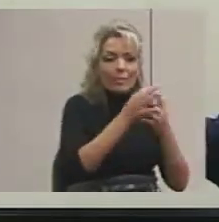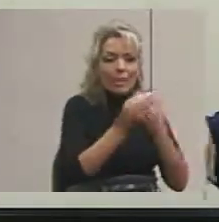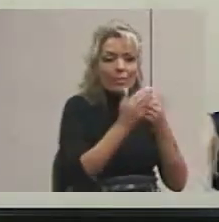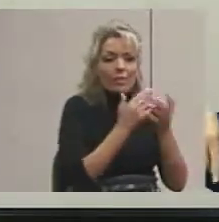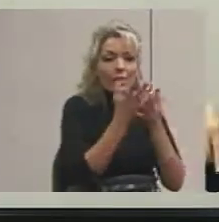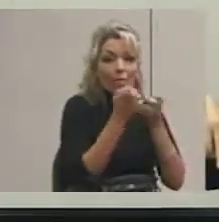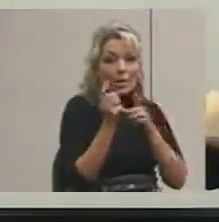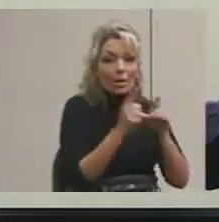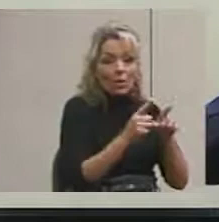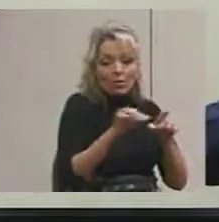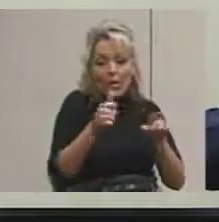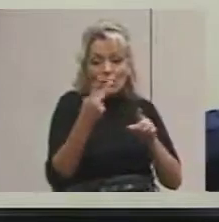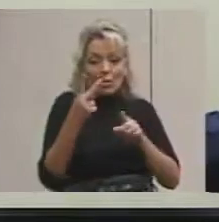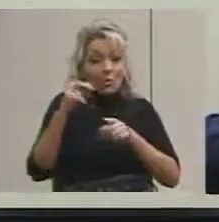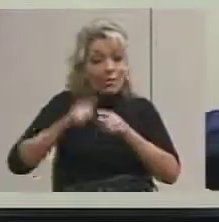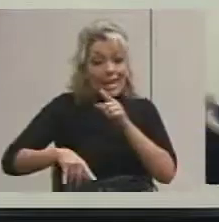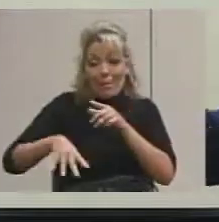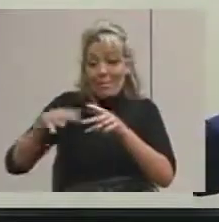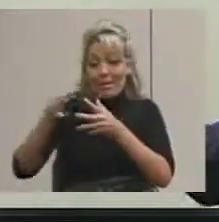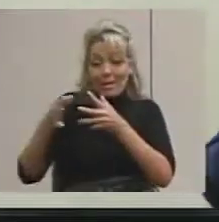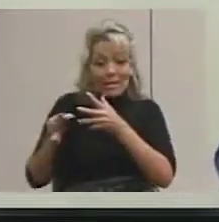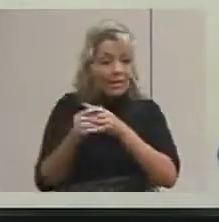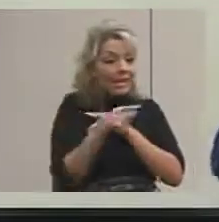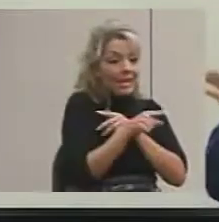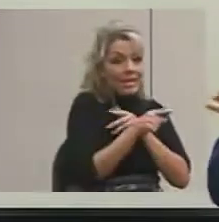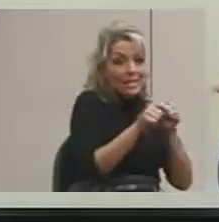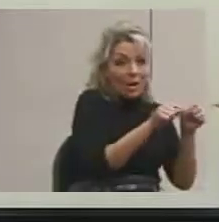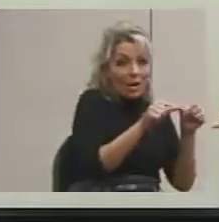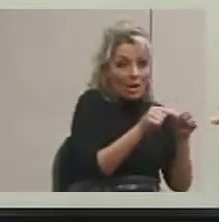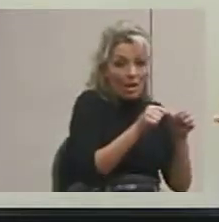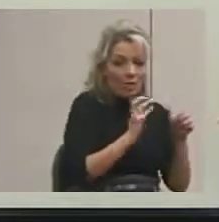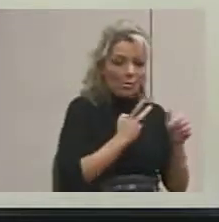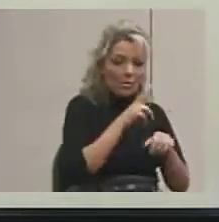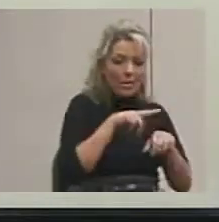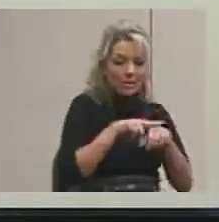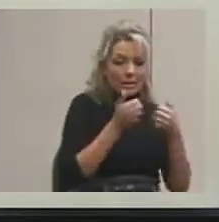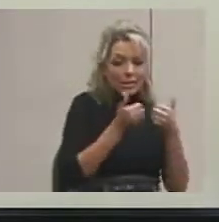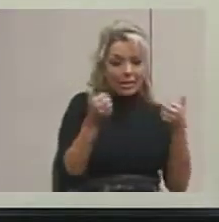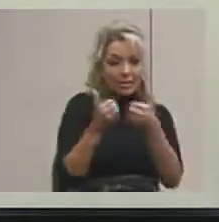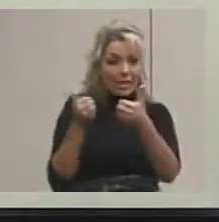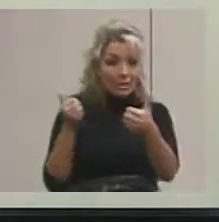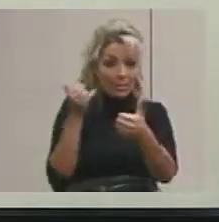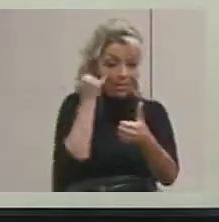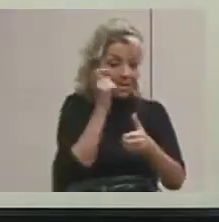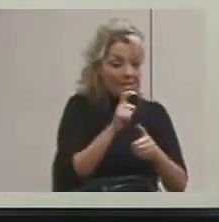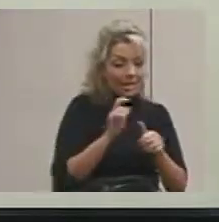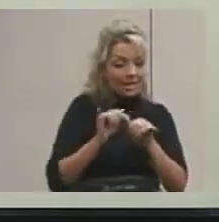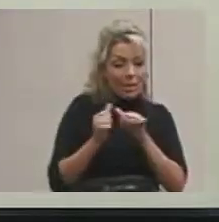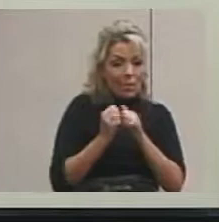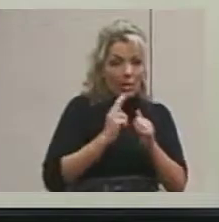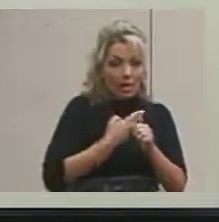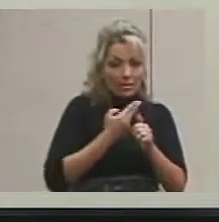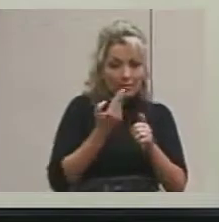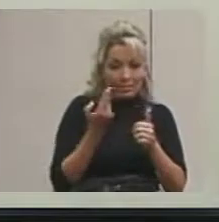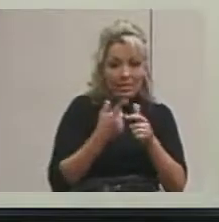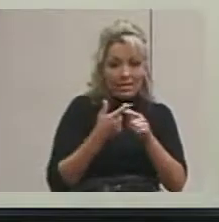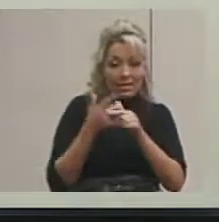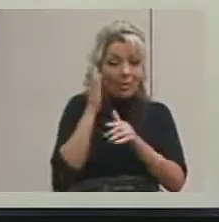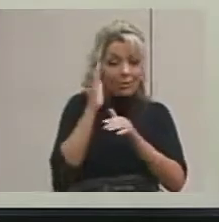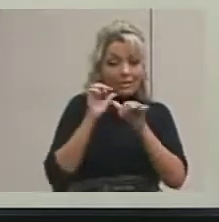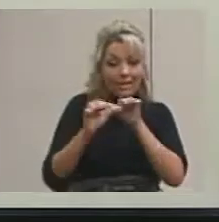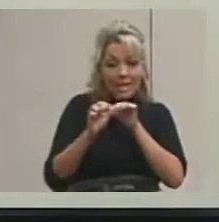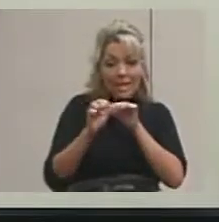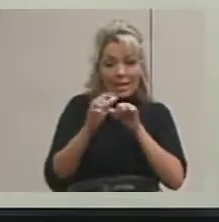pick that spot. So we were kind of naturally segregating them unless they needed to be with us because they weren't doing well in a class, but then they were in our